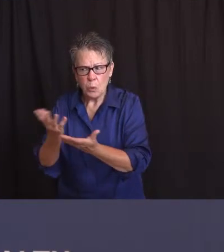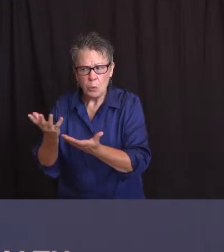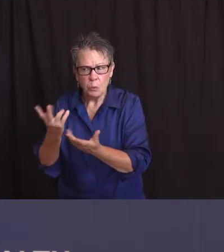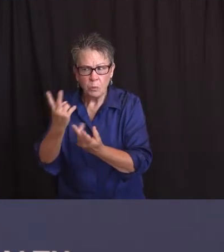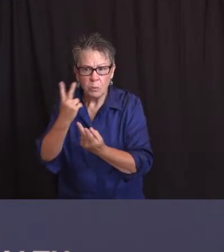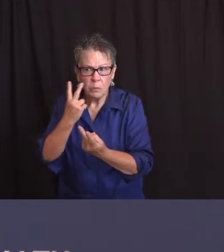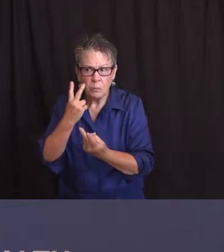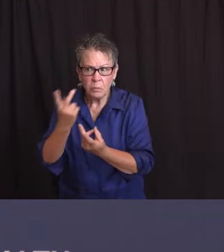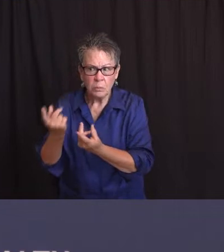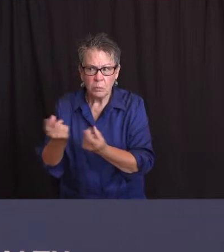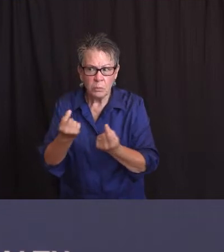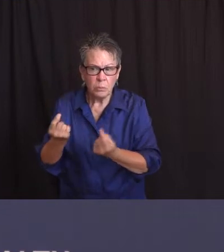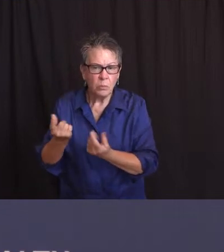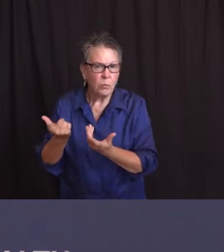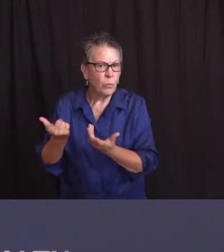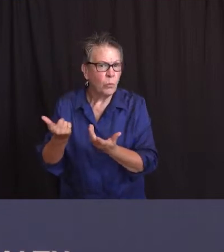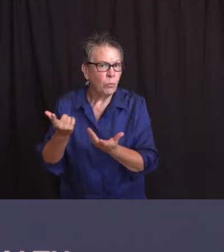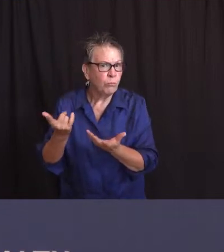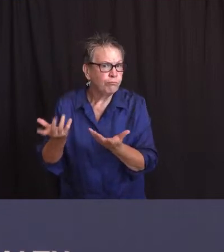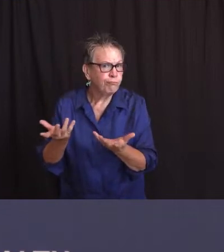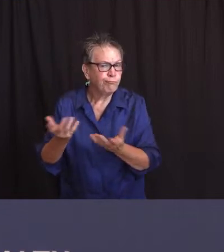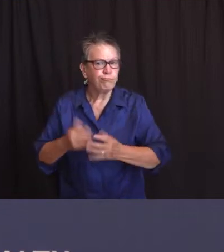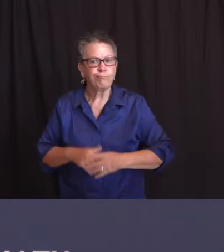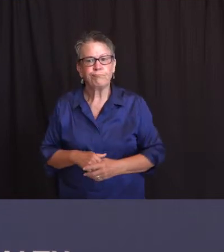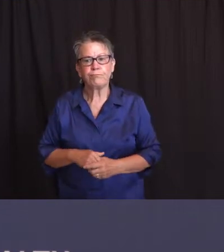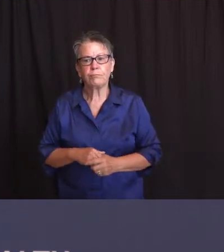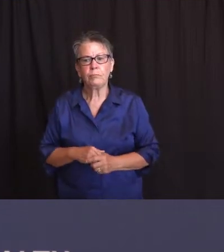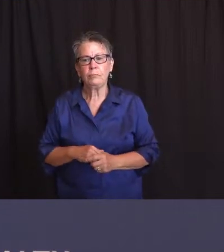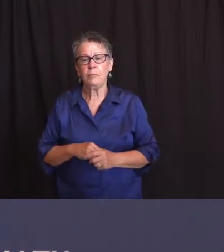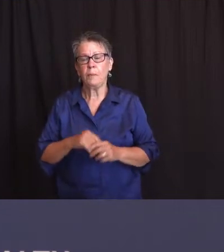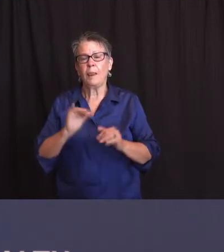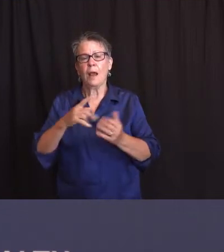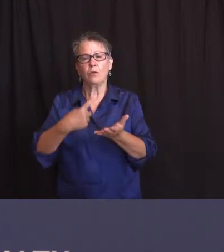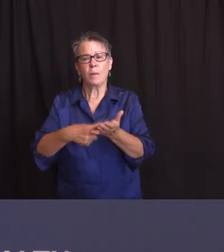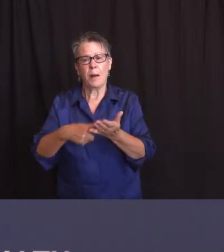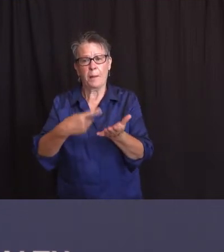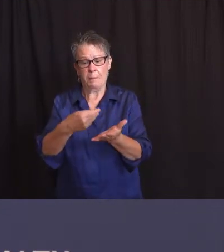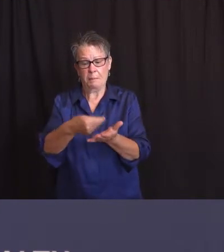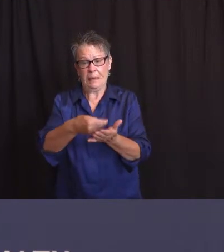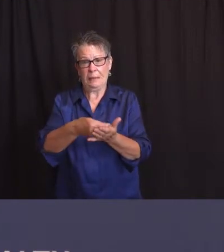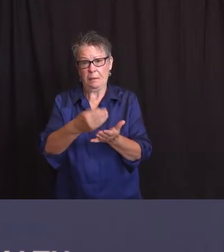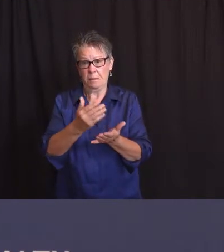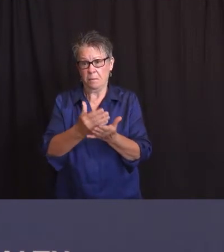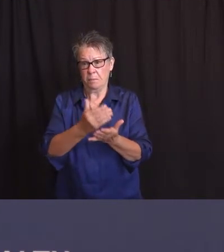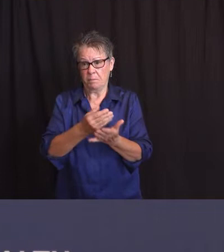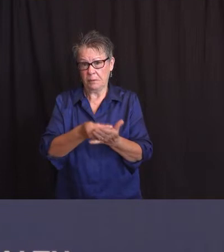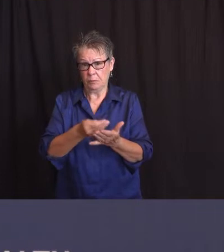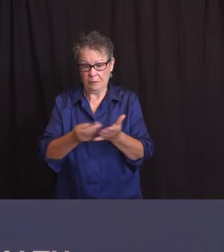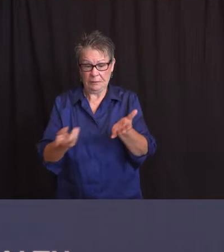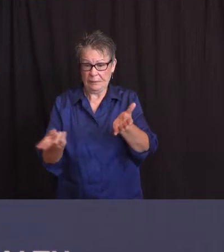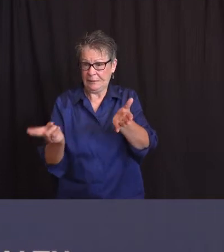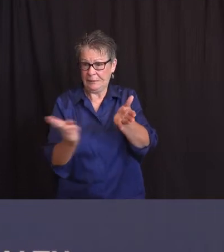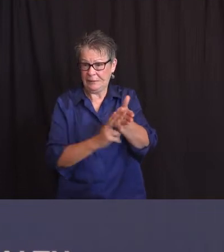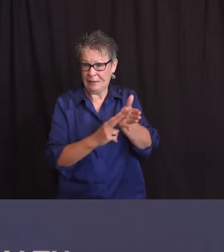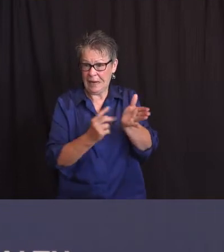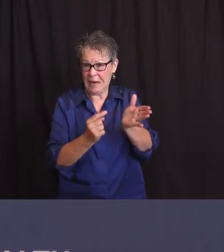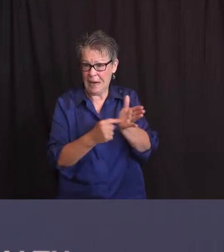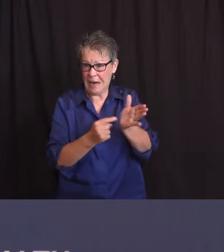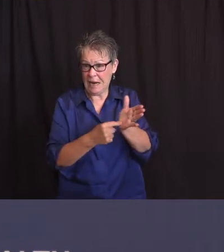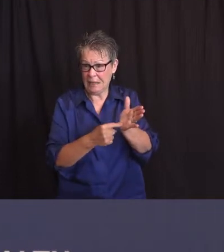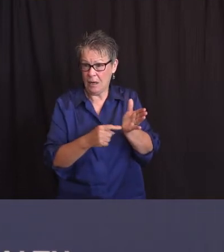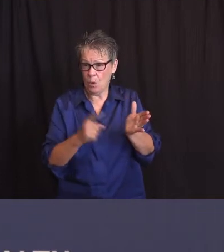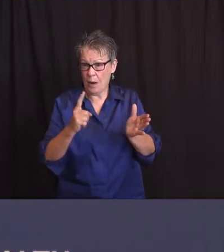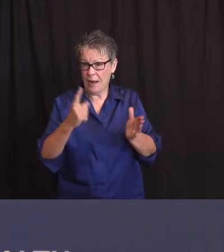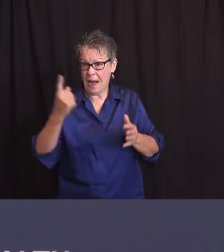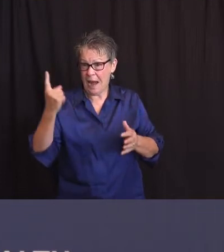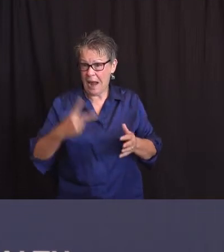switch gears to say the least. The budget that I signed includes, Paramount will correct me if I'm $1.5 million of